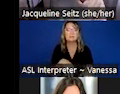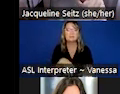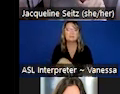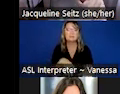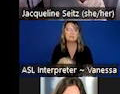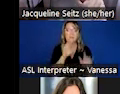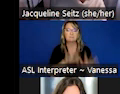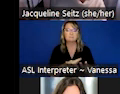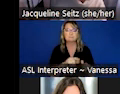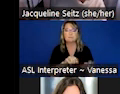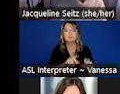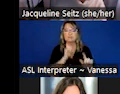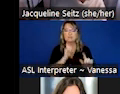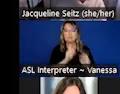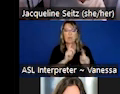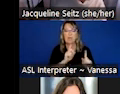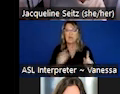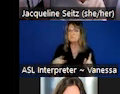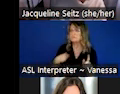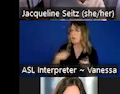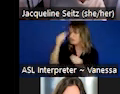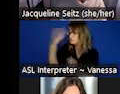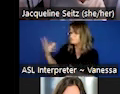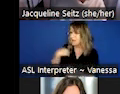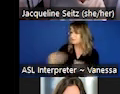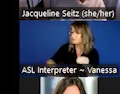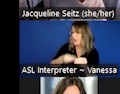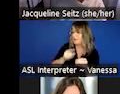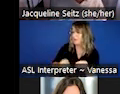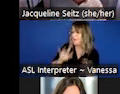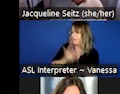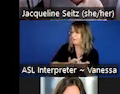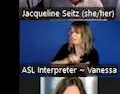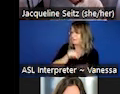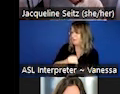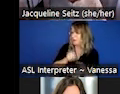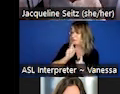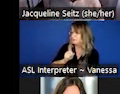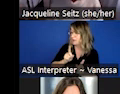now. I just put it in, Jackie. Oh, thanks. Okay.